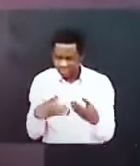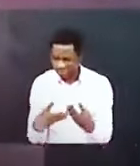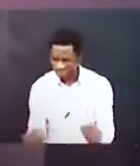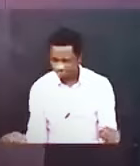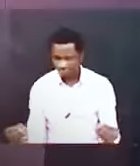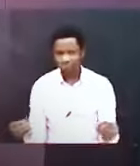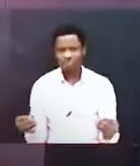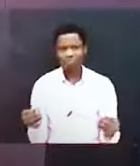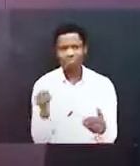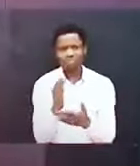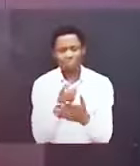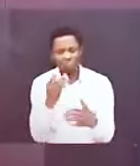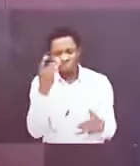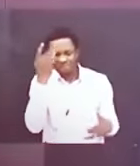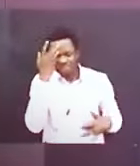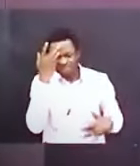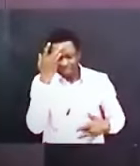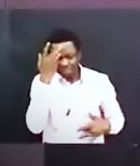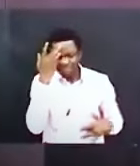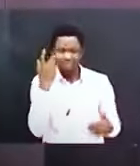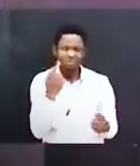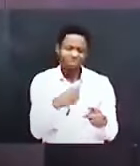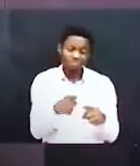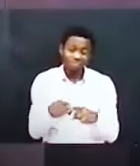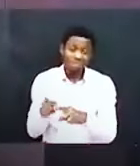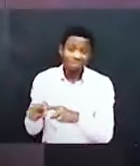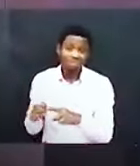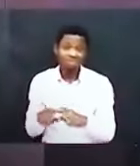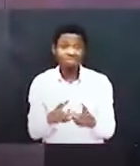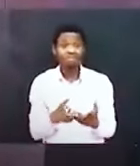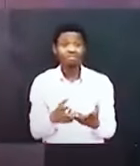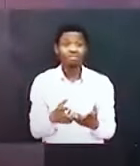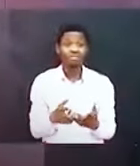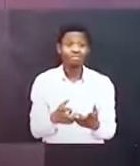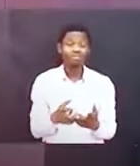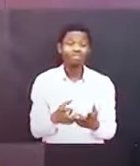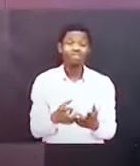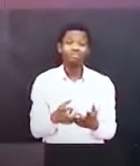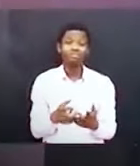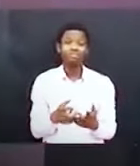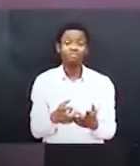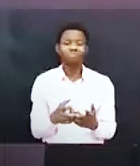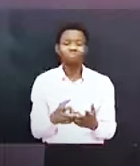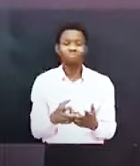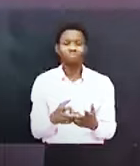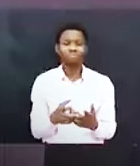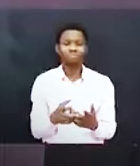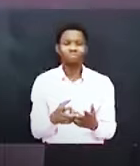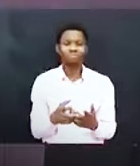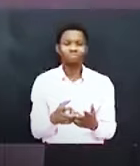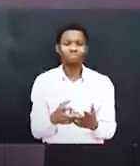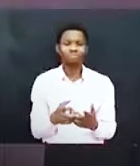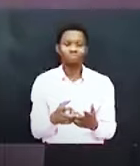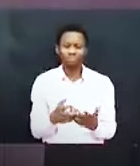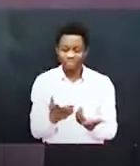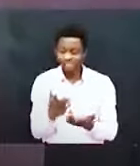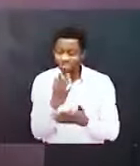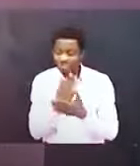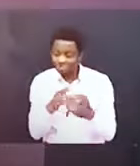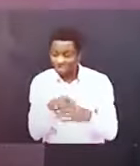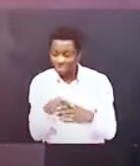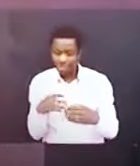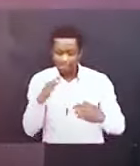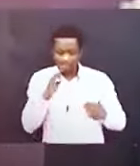Ailments. Then, those things that those days really bothered me was habits.